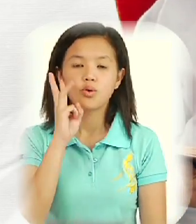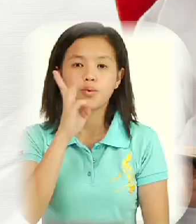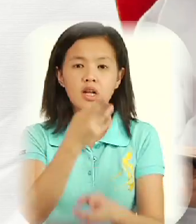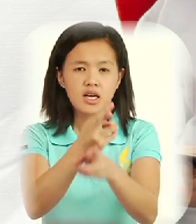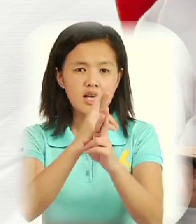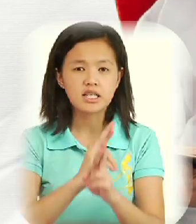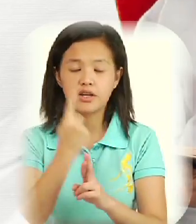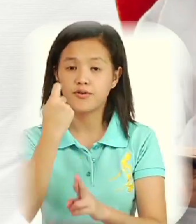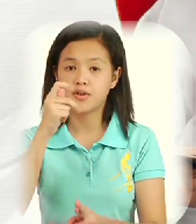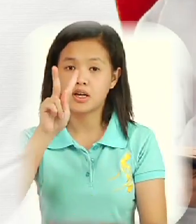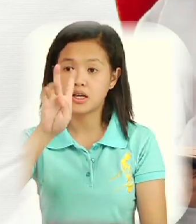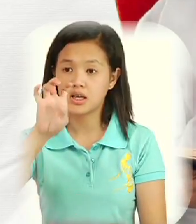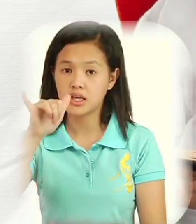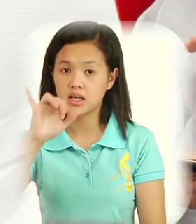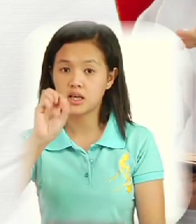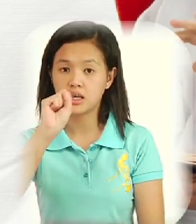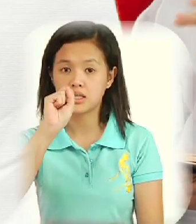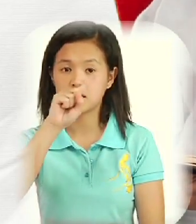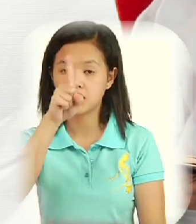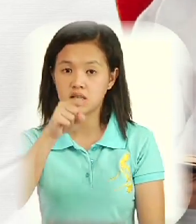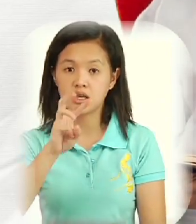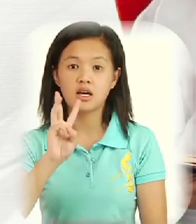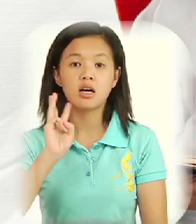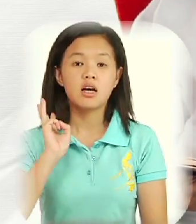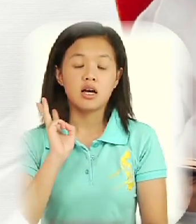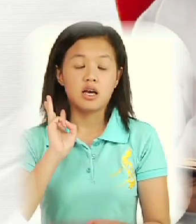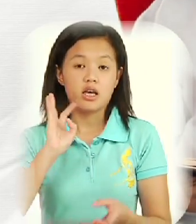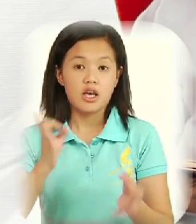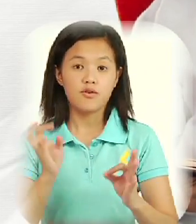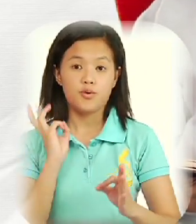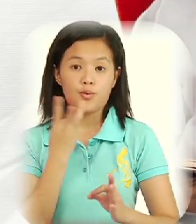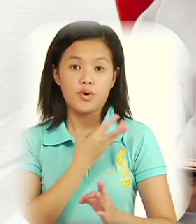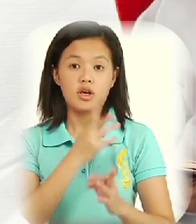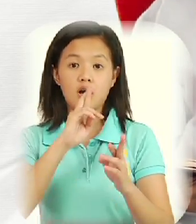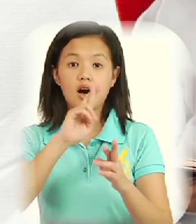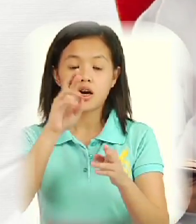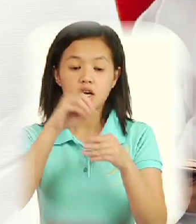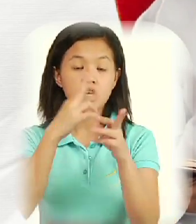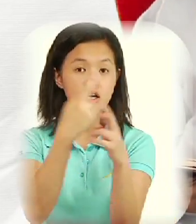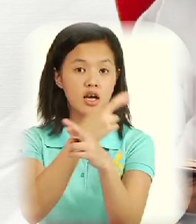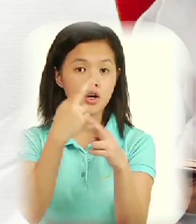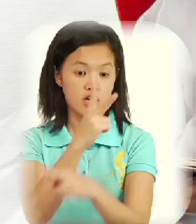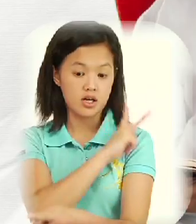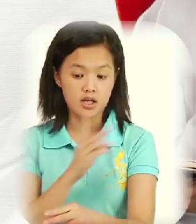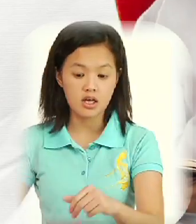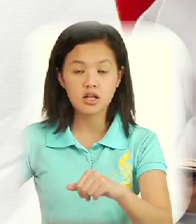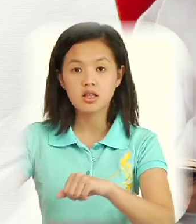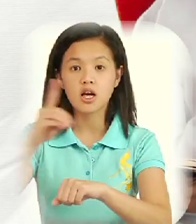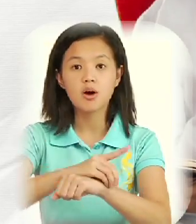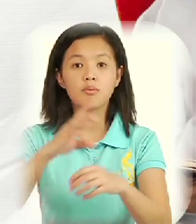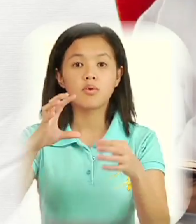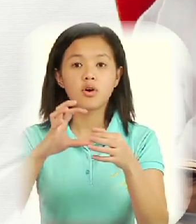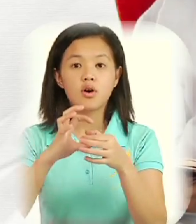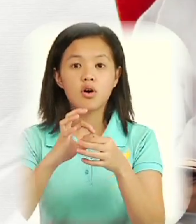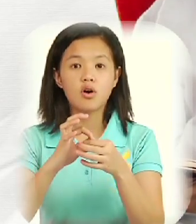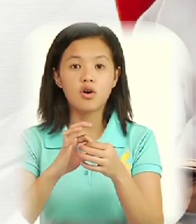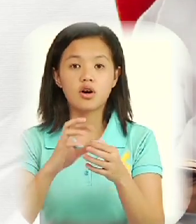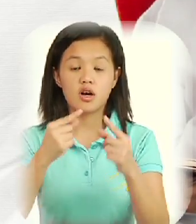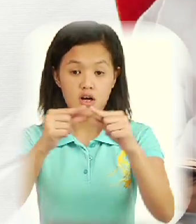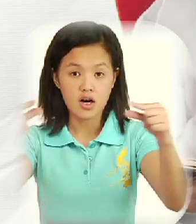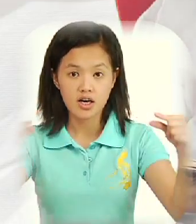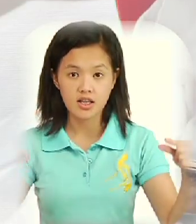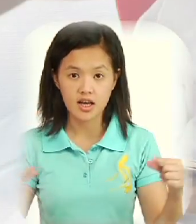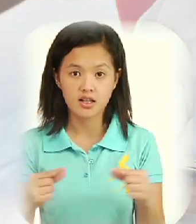Who will receive the keys? If we are in a regular kingdom, or even in an orchard